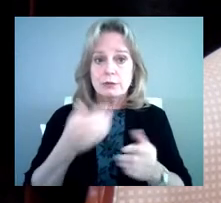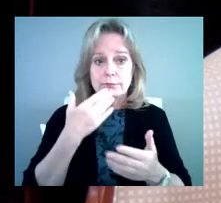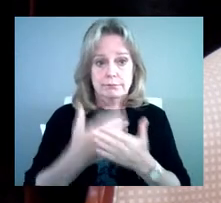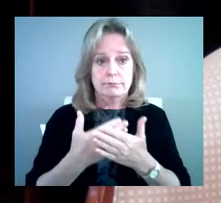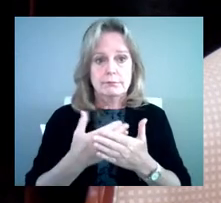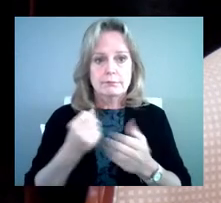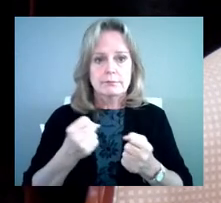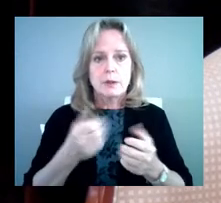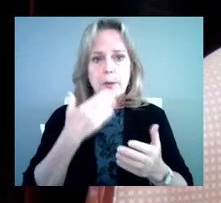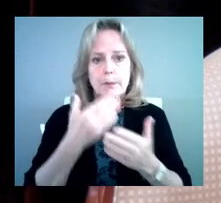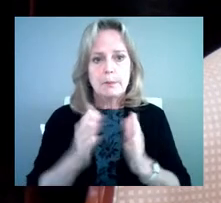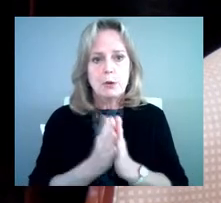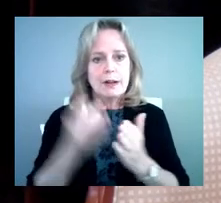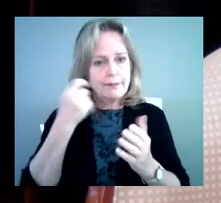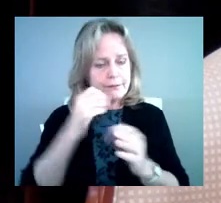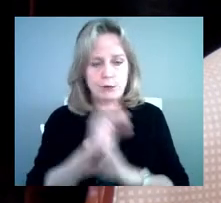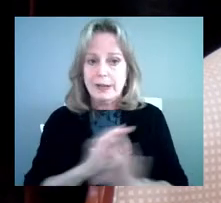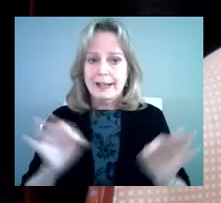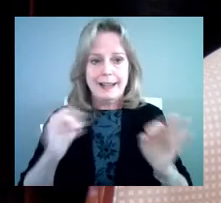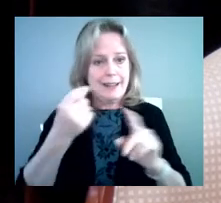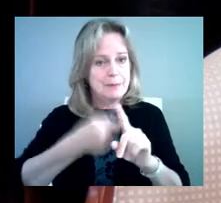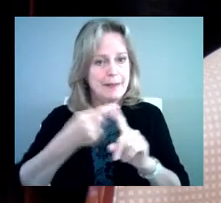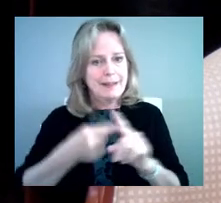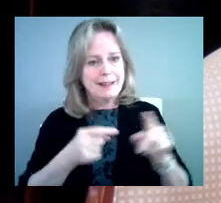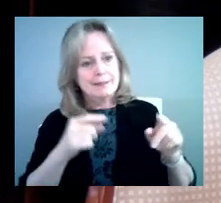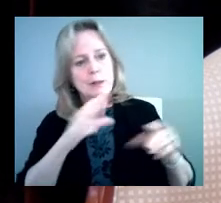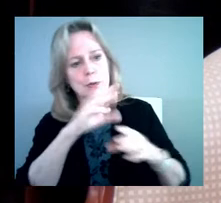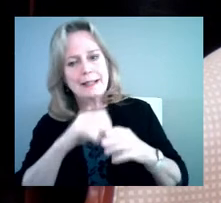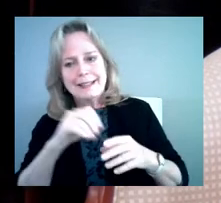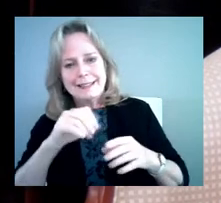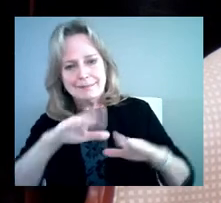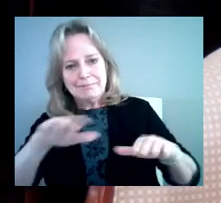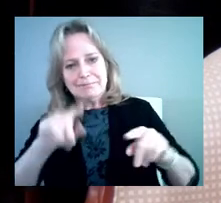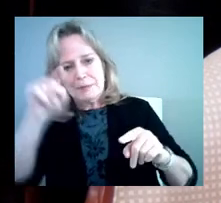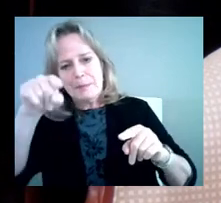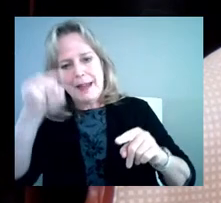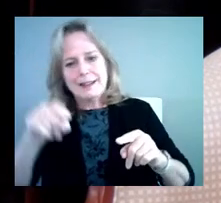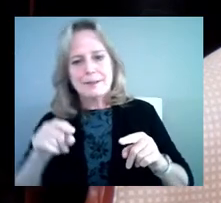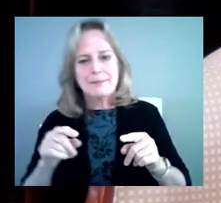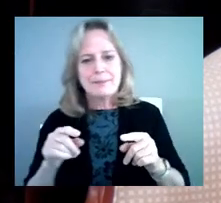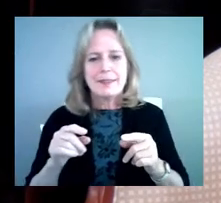month, free of charge, including those little ones in the back. And